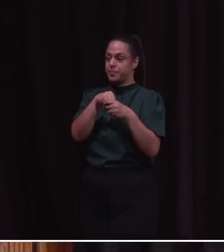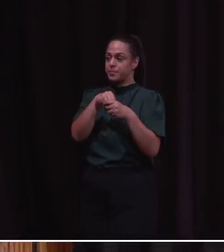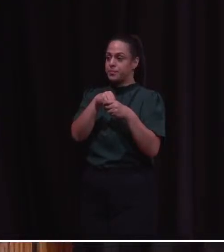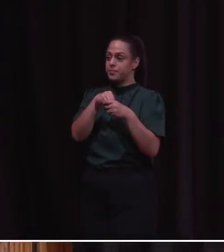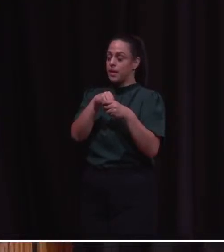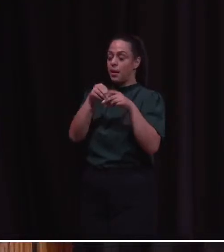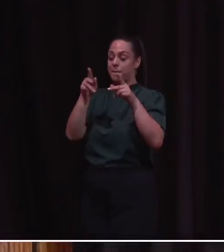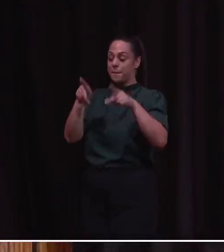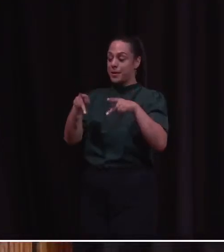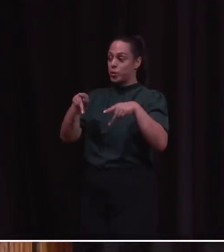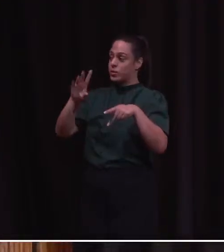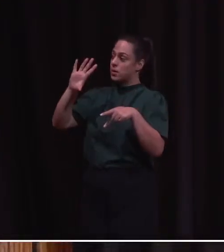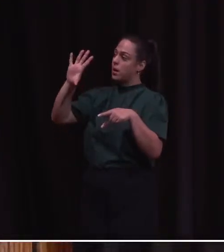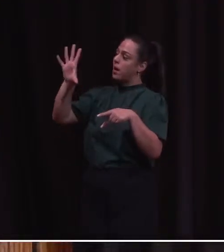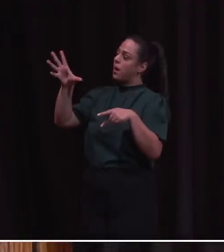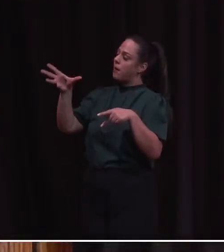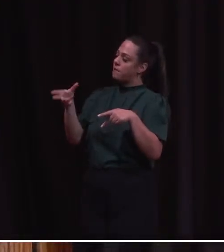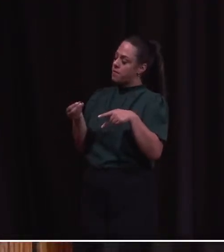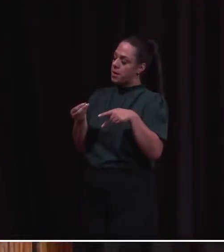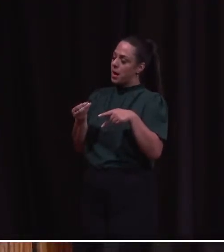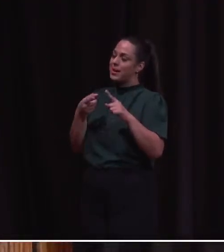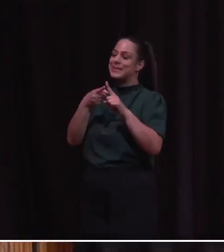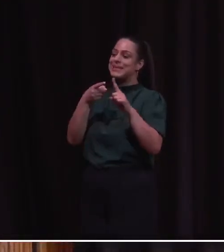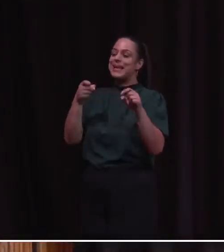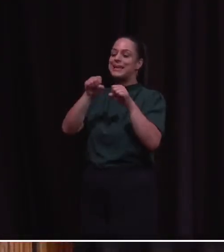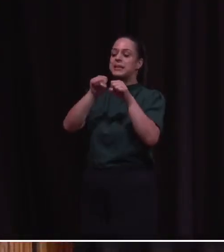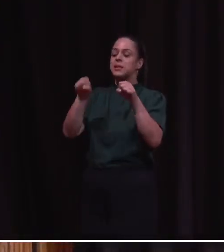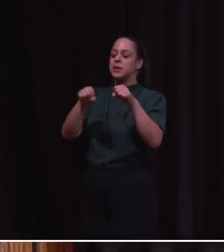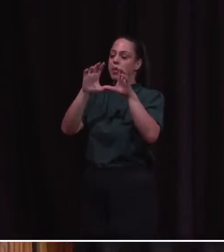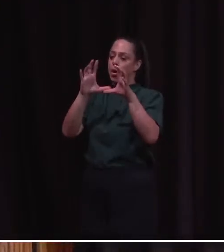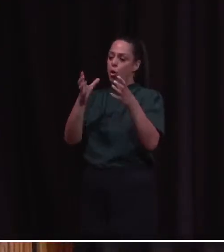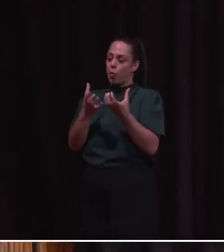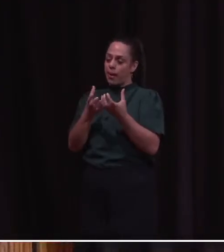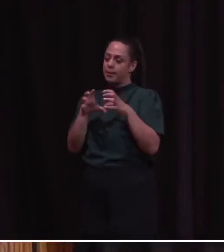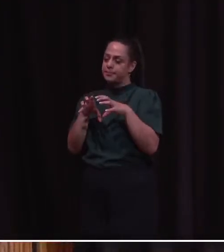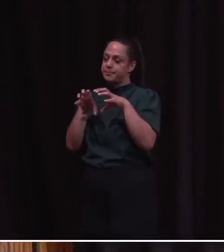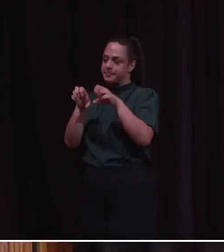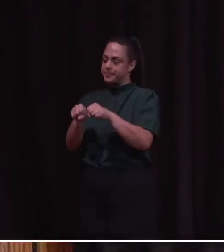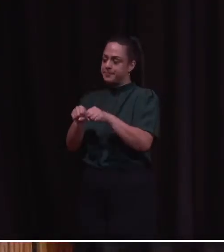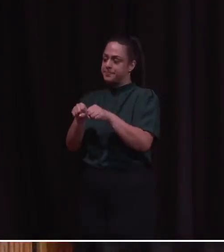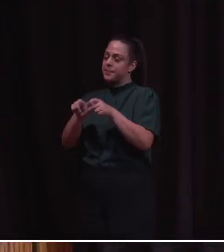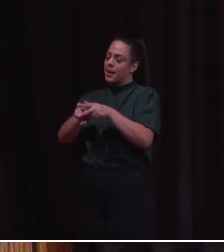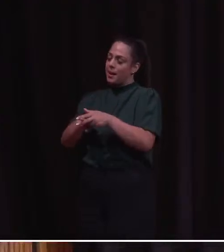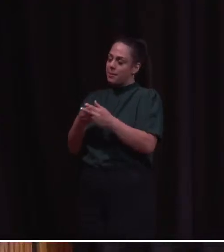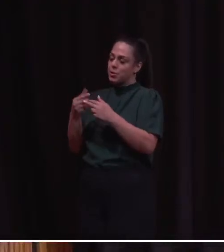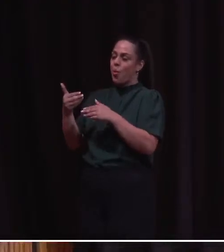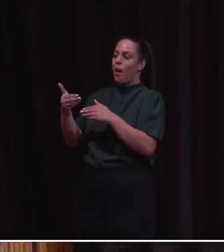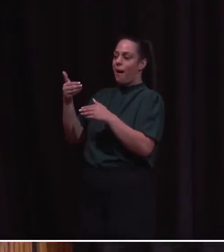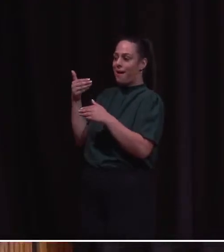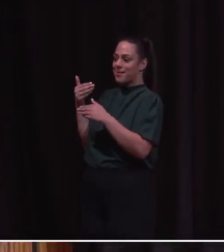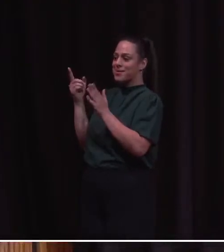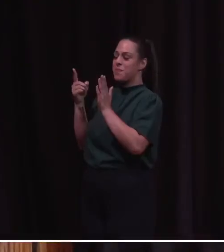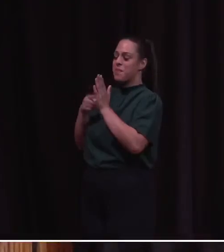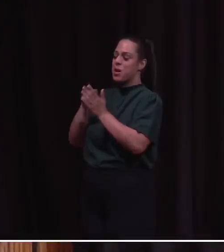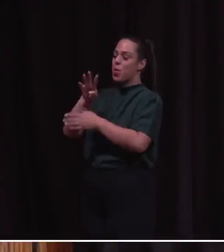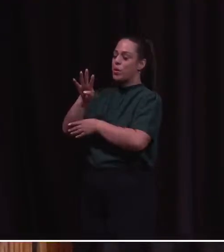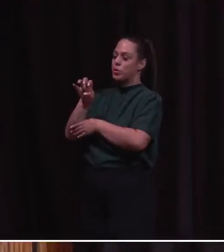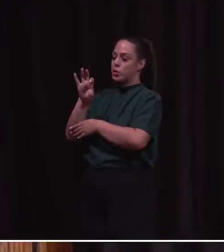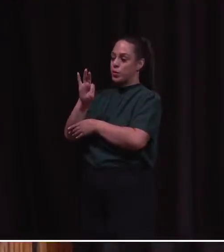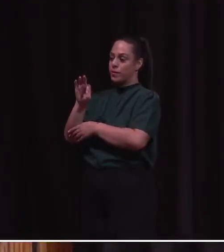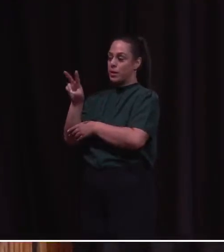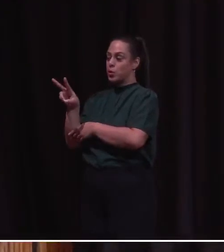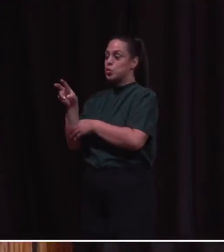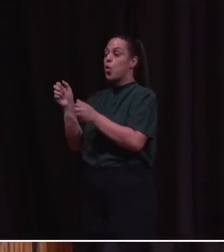before 1492 with the trade in African captives. As the great Caribbean historian